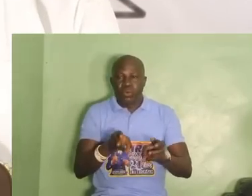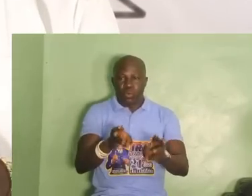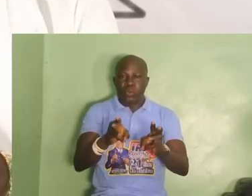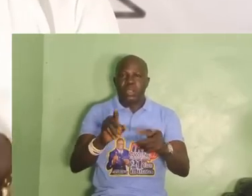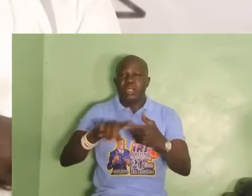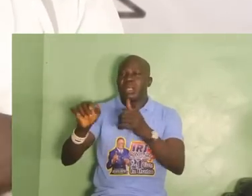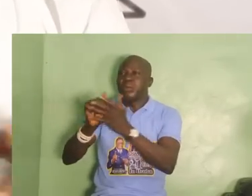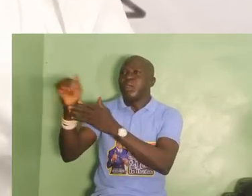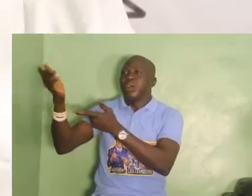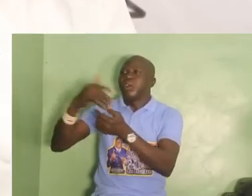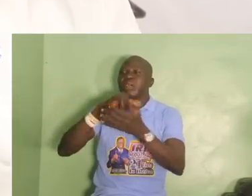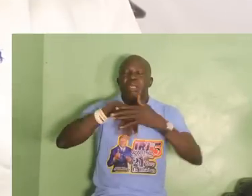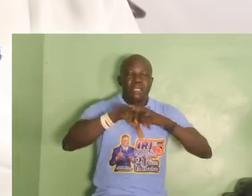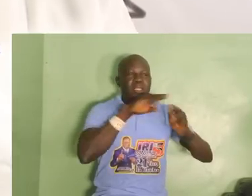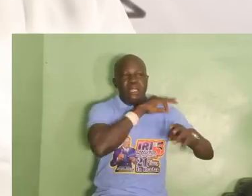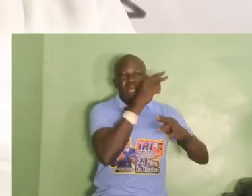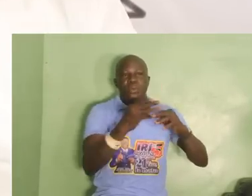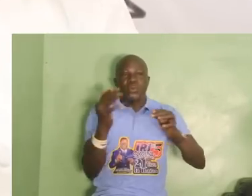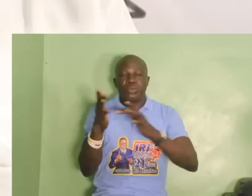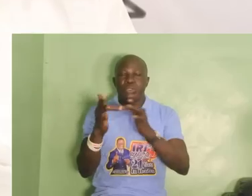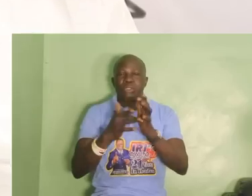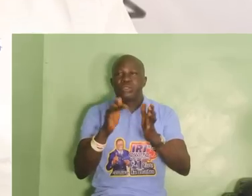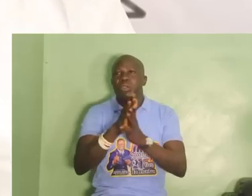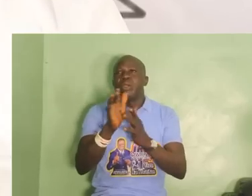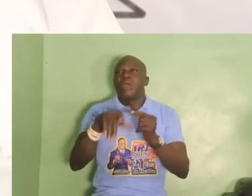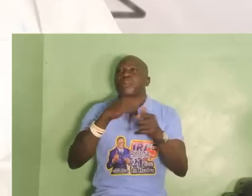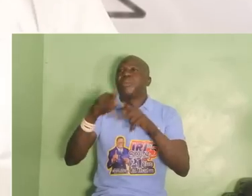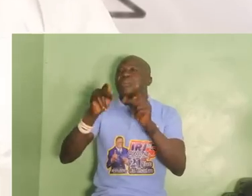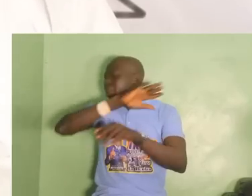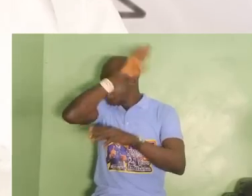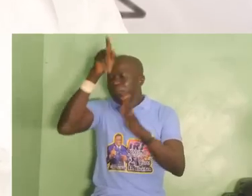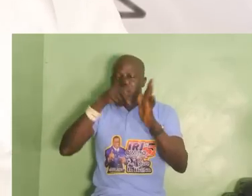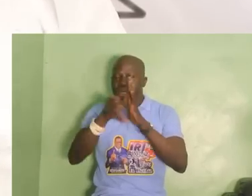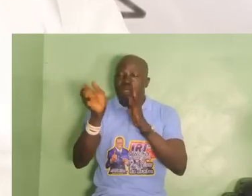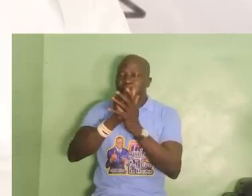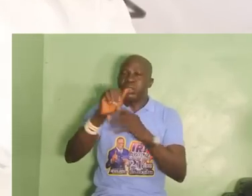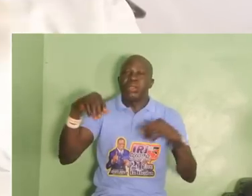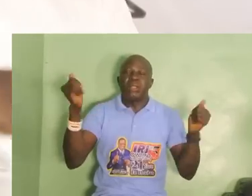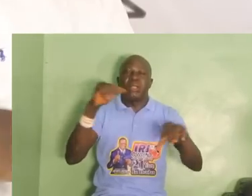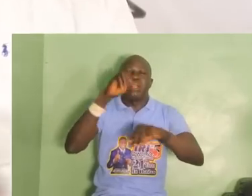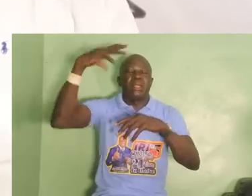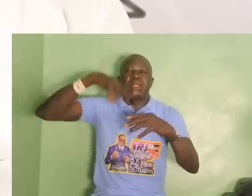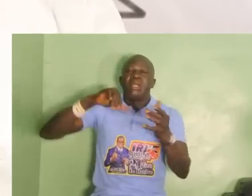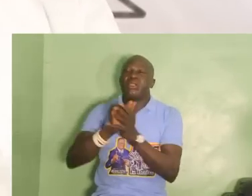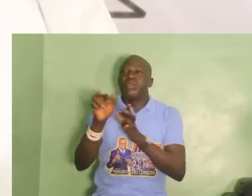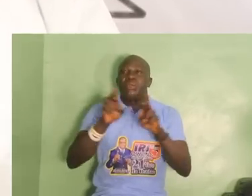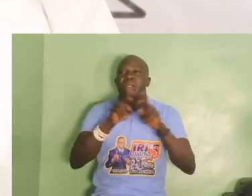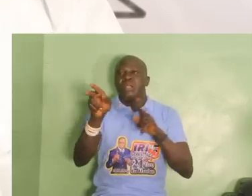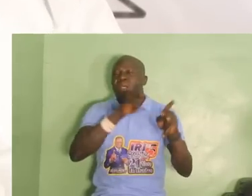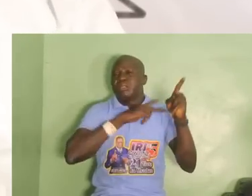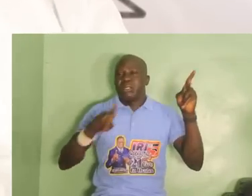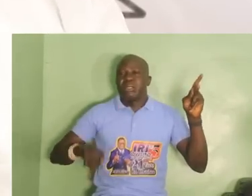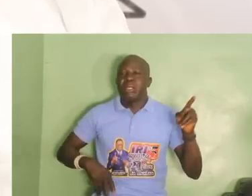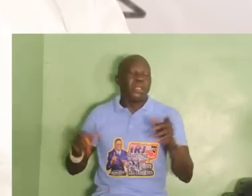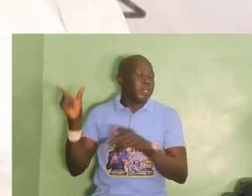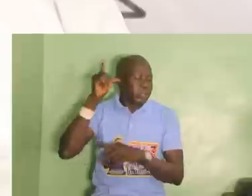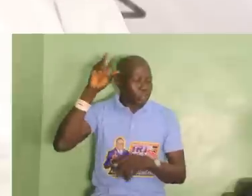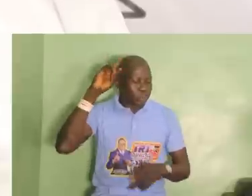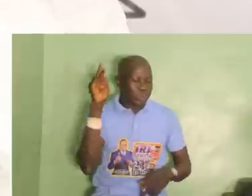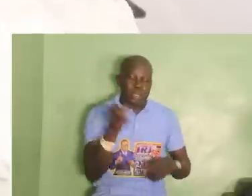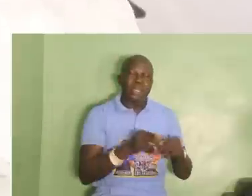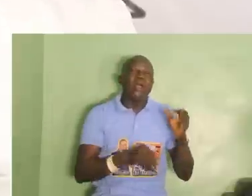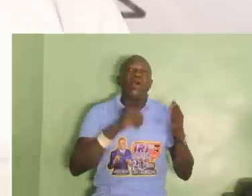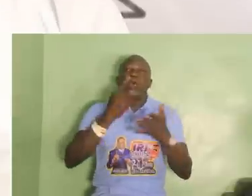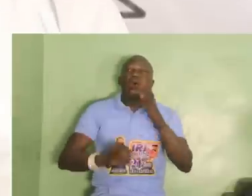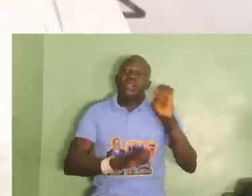pe one kokoro yen dani you hold your key with you o la fi gbadura that's all we pray with mo mo pe orun fe